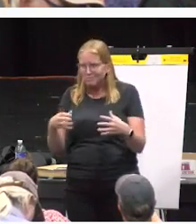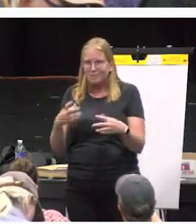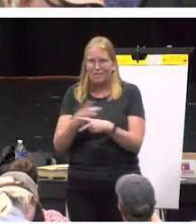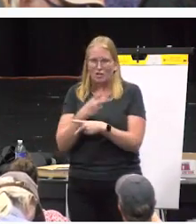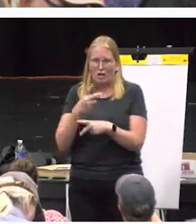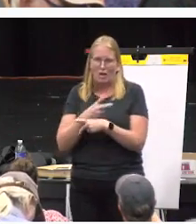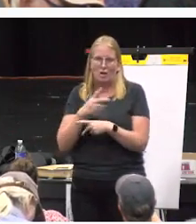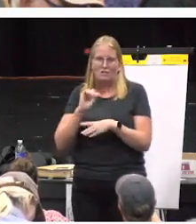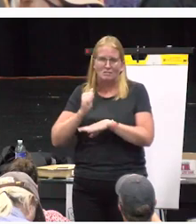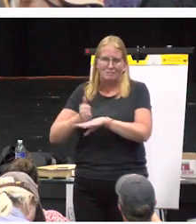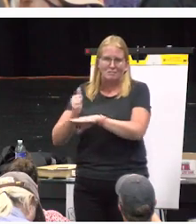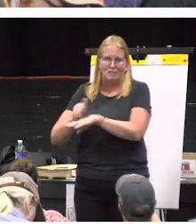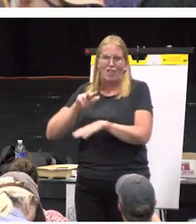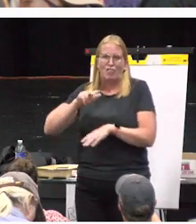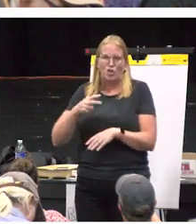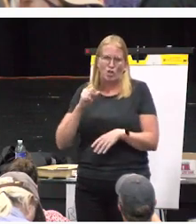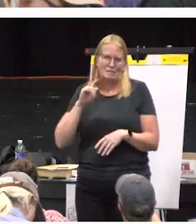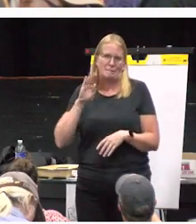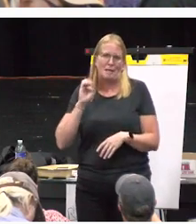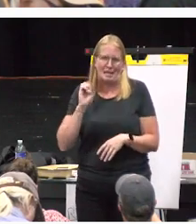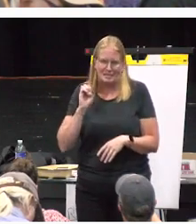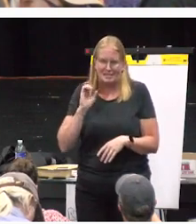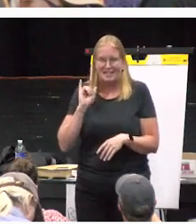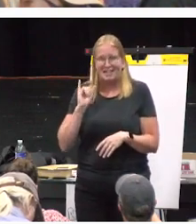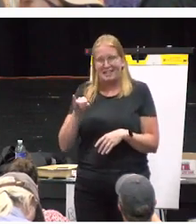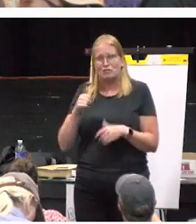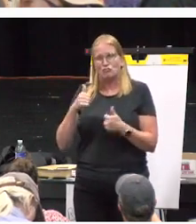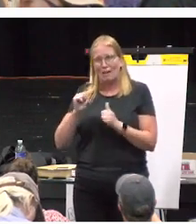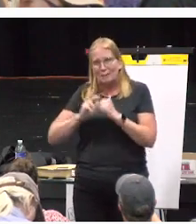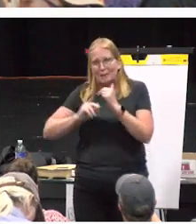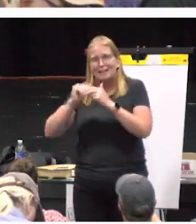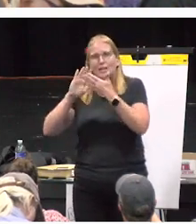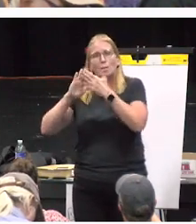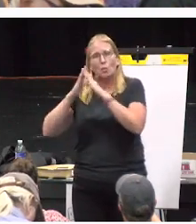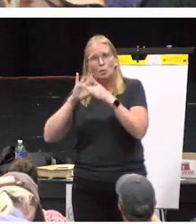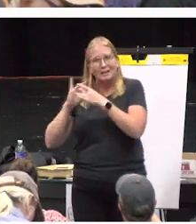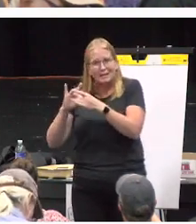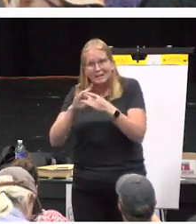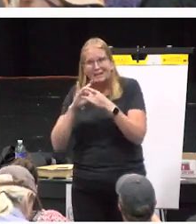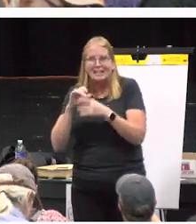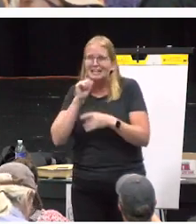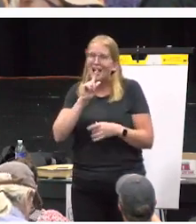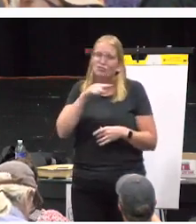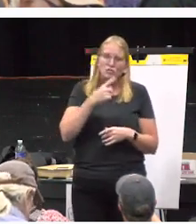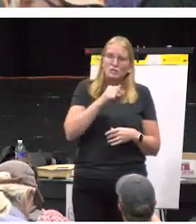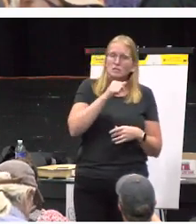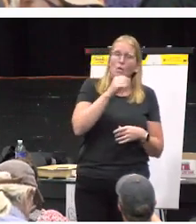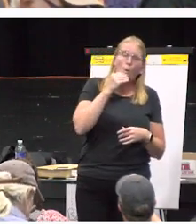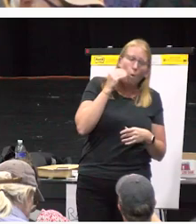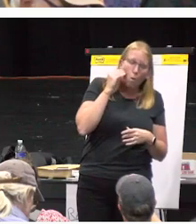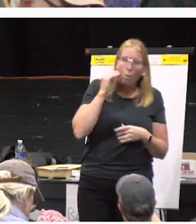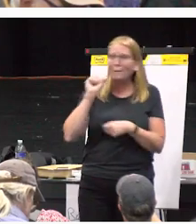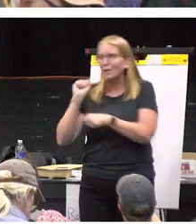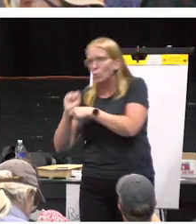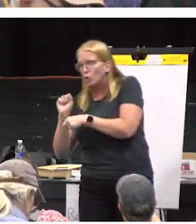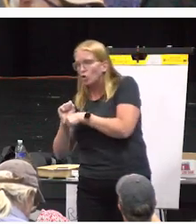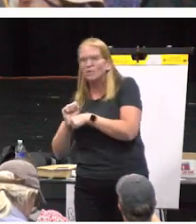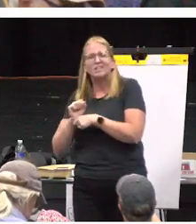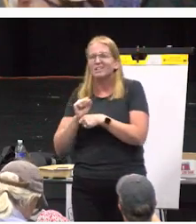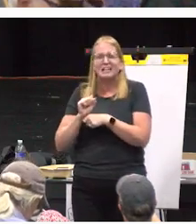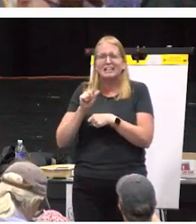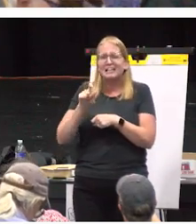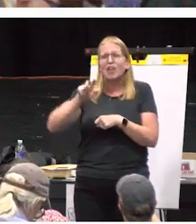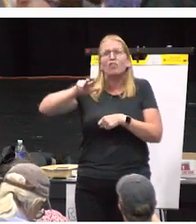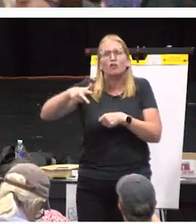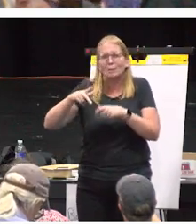spaces, places that build community and interaction beyond private homes and workspaces, where residents can gather and connect